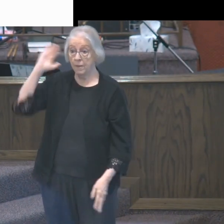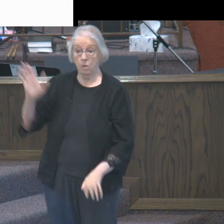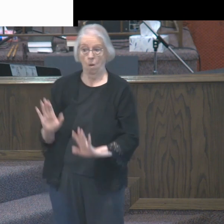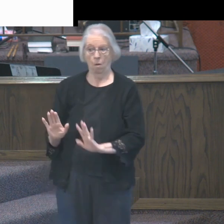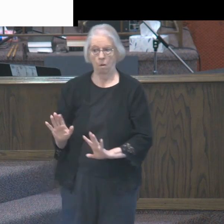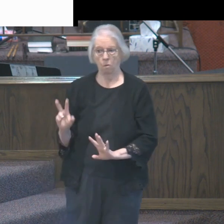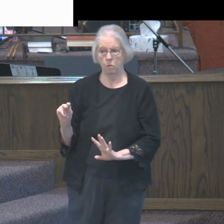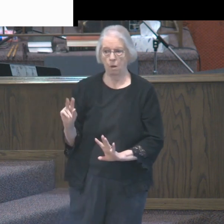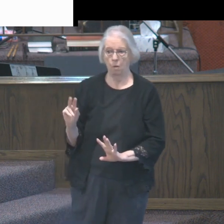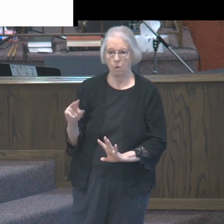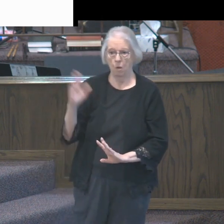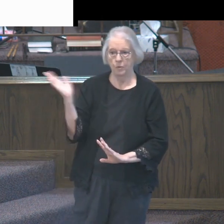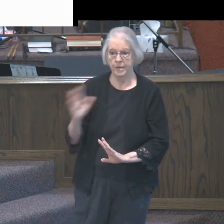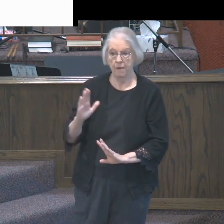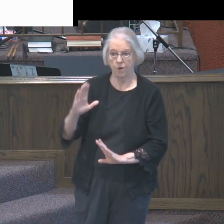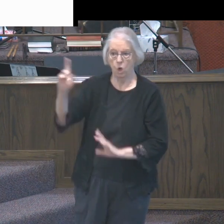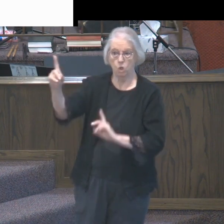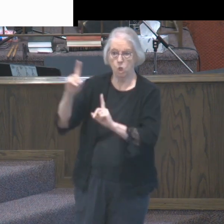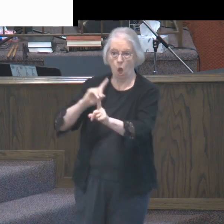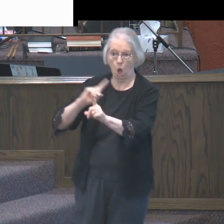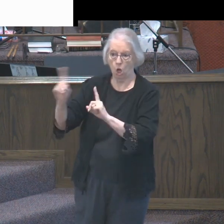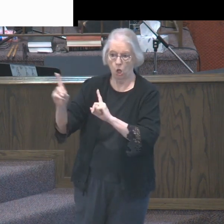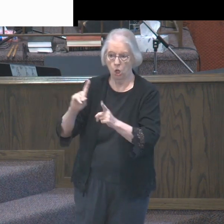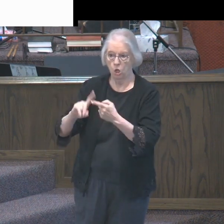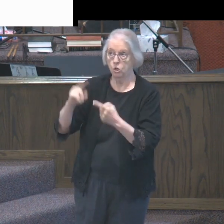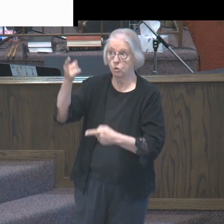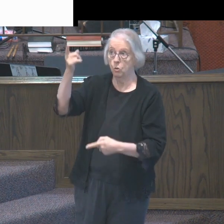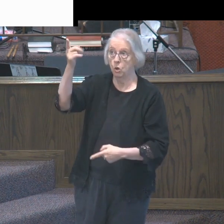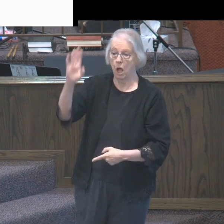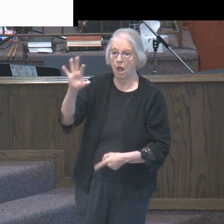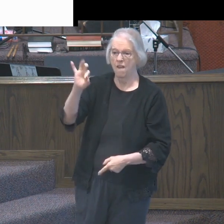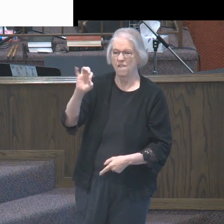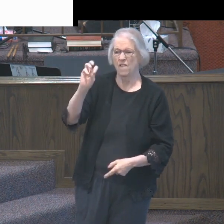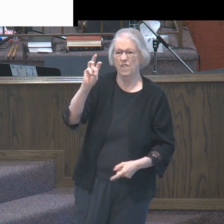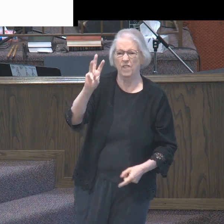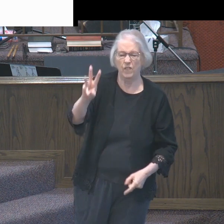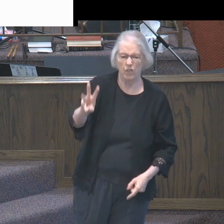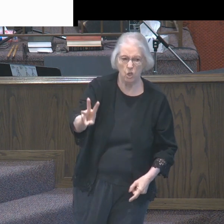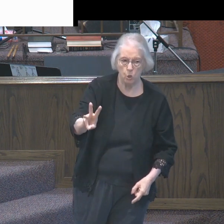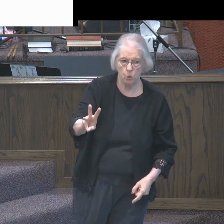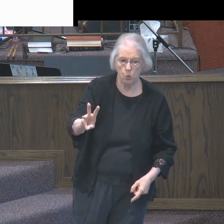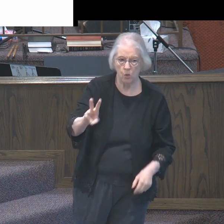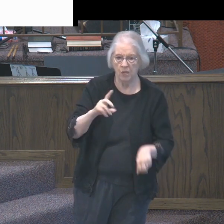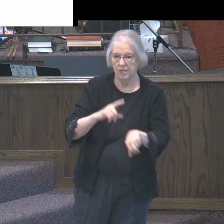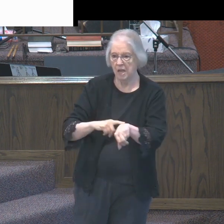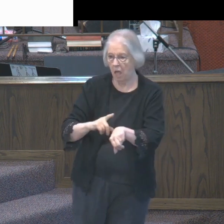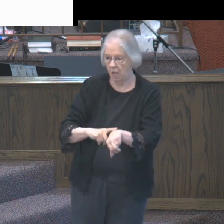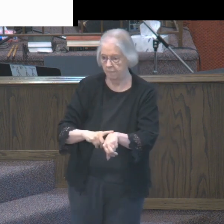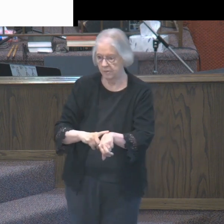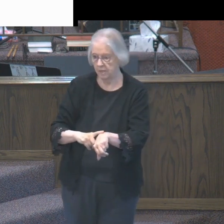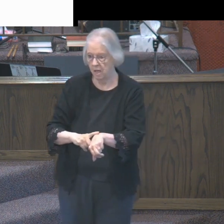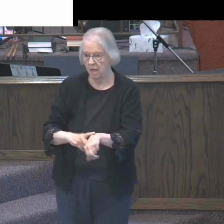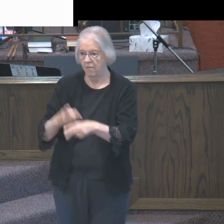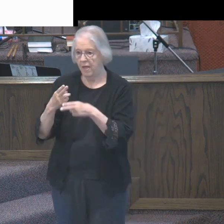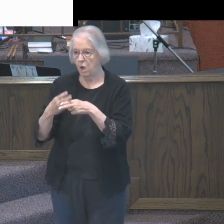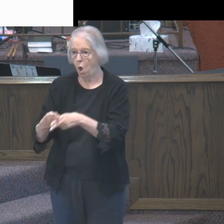14 times in the entire Old Testament will you find God as Father referenced.